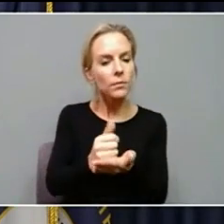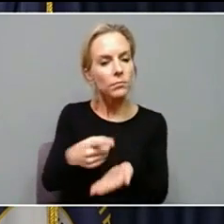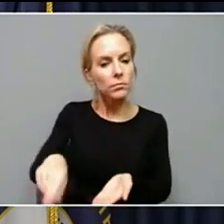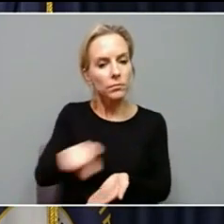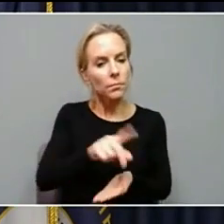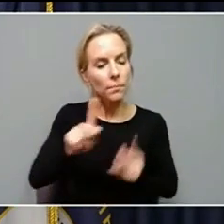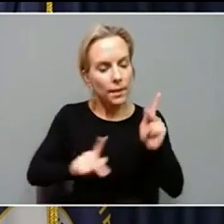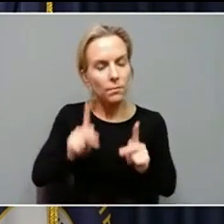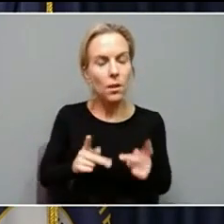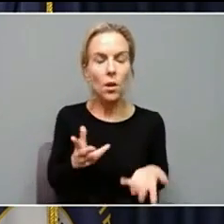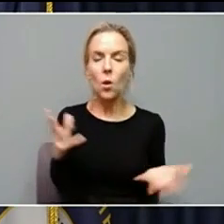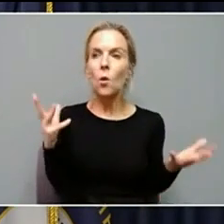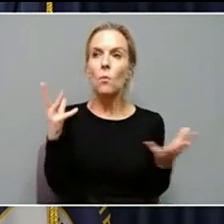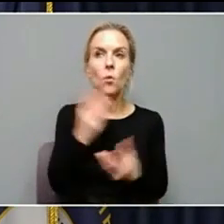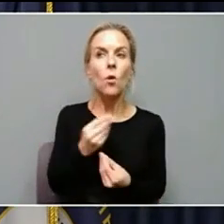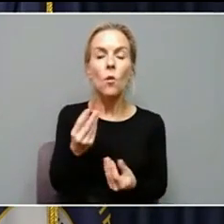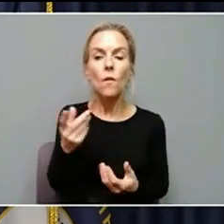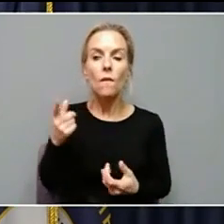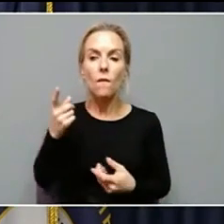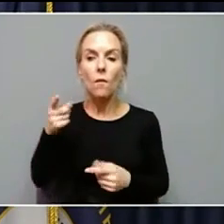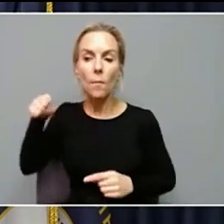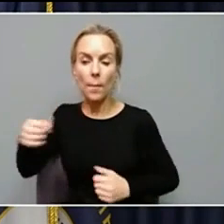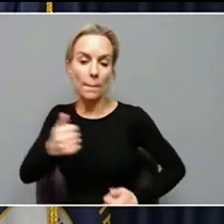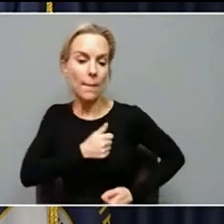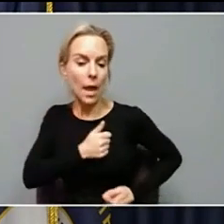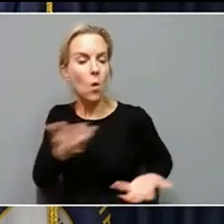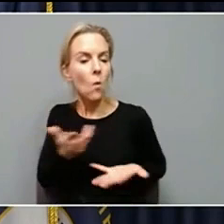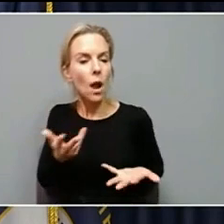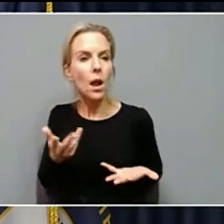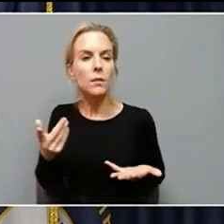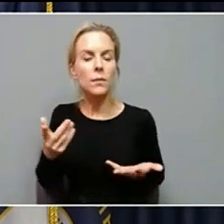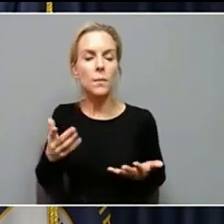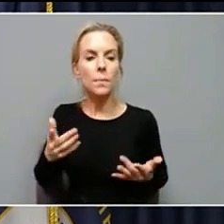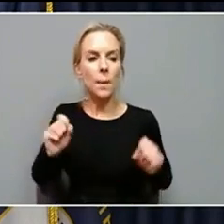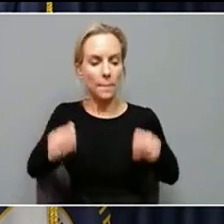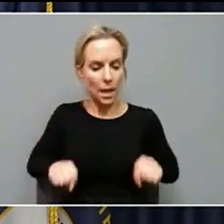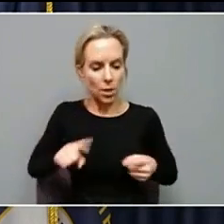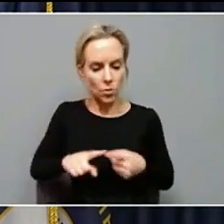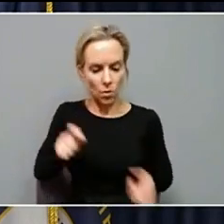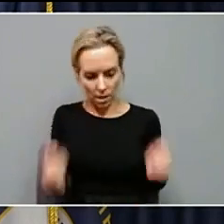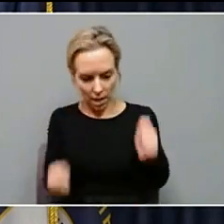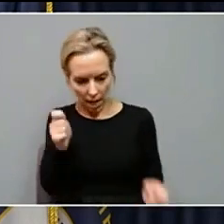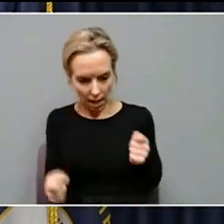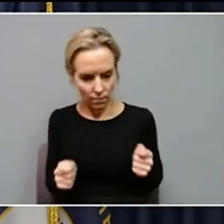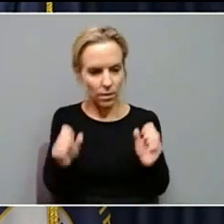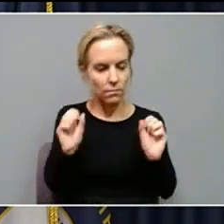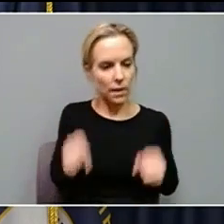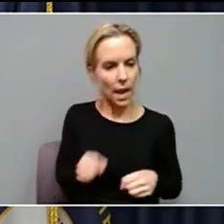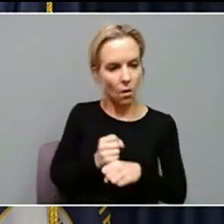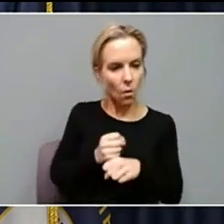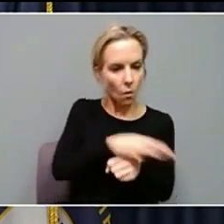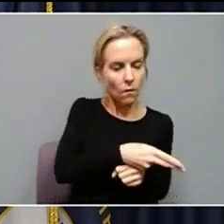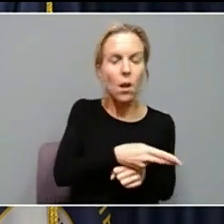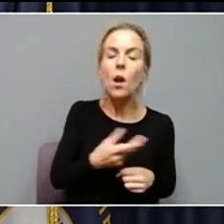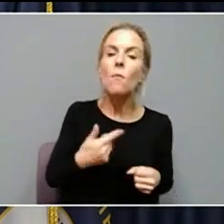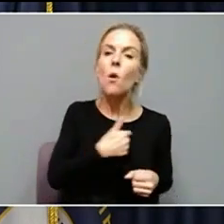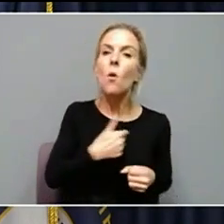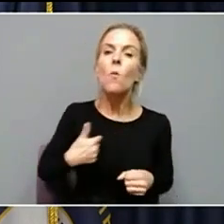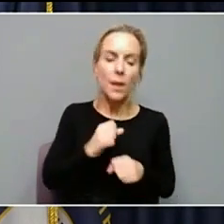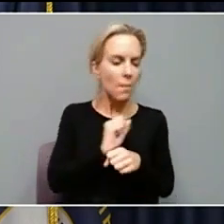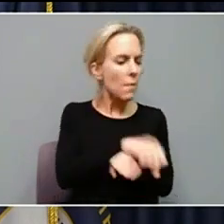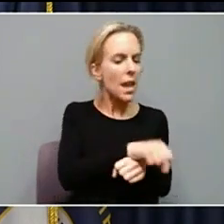The beauty of the military is our ability to adapt and overcome. And we will do just that over the course of the next